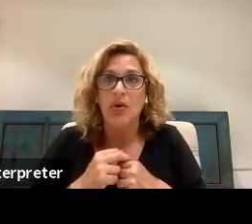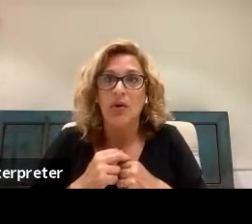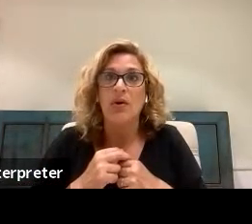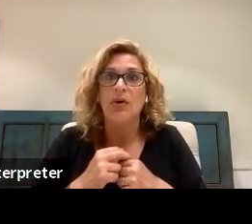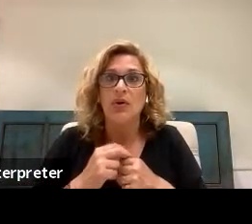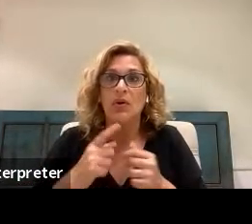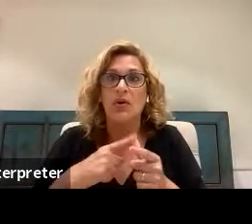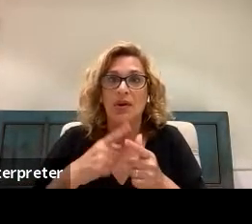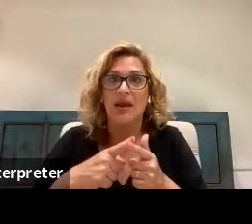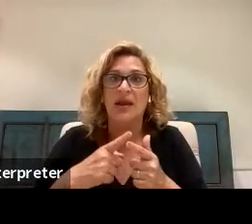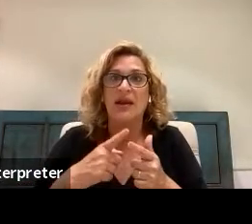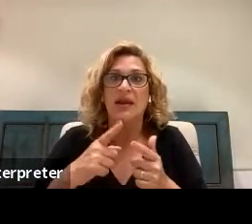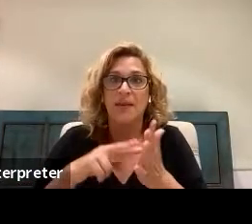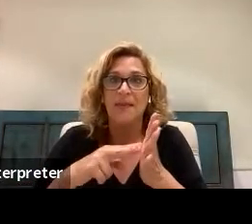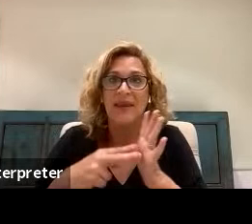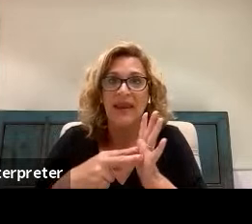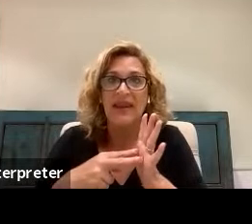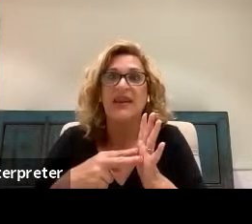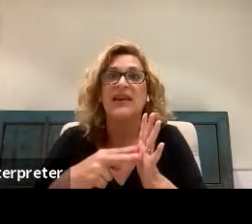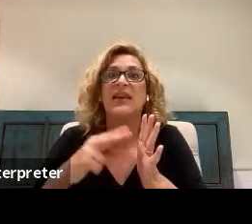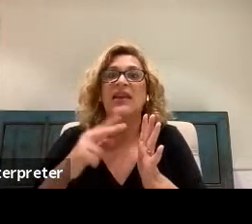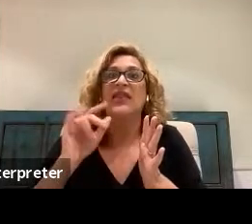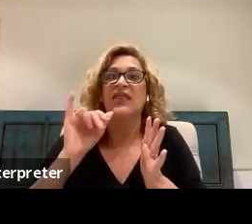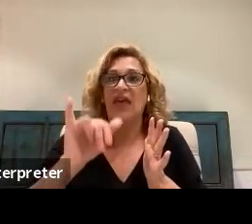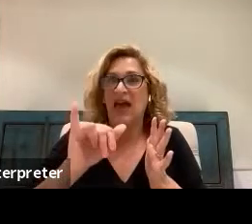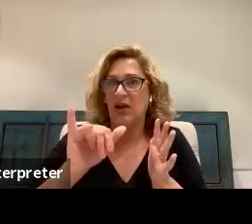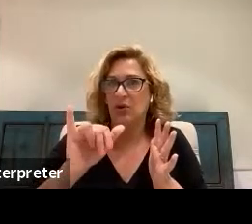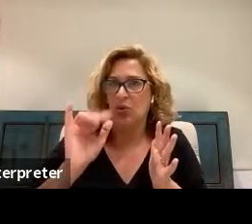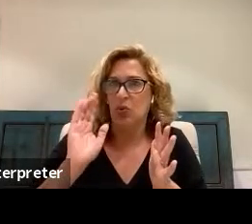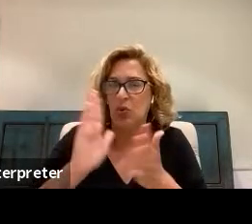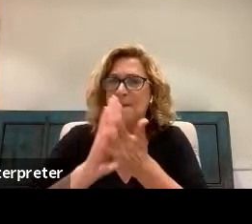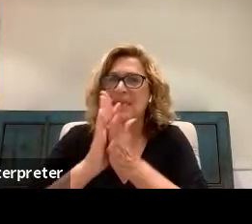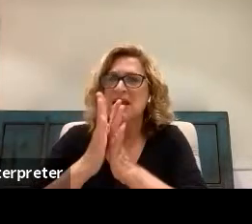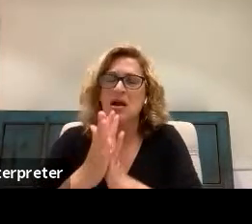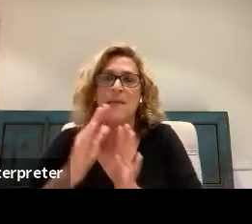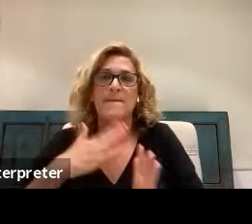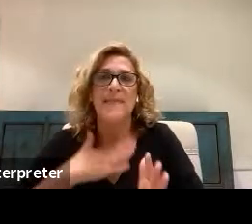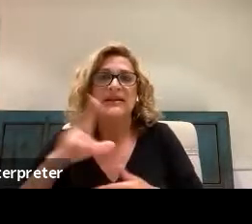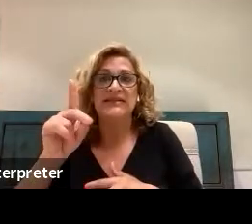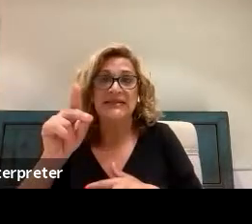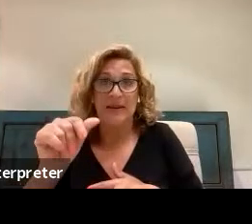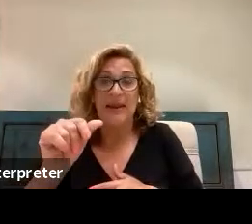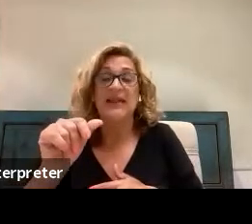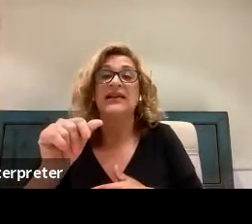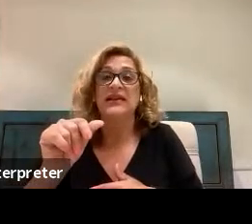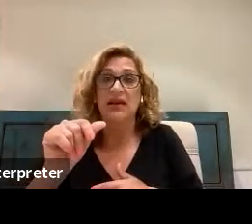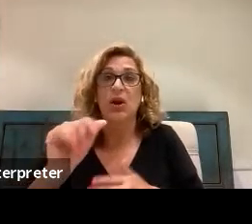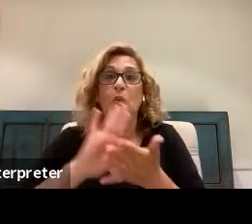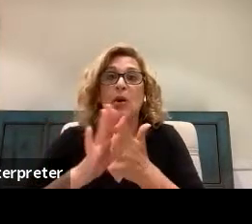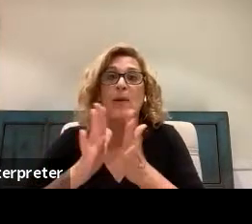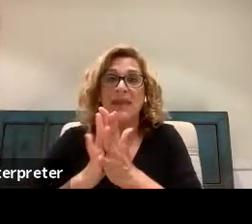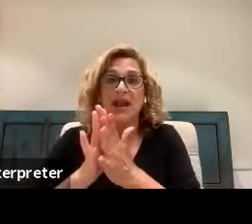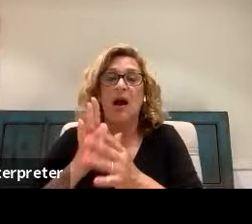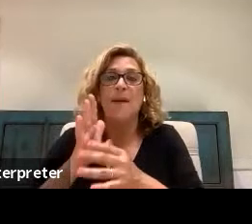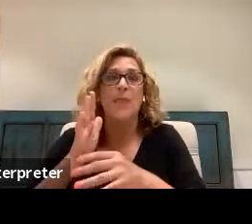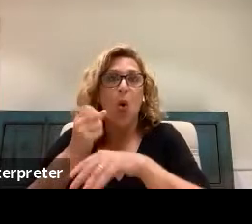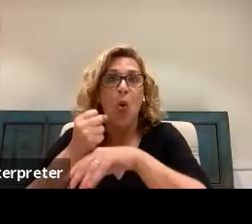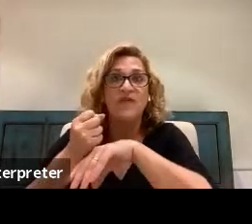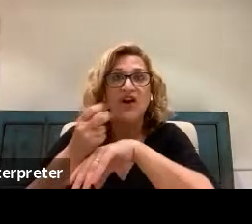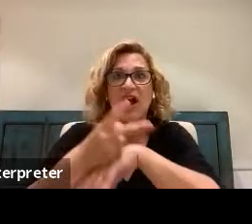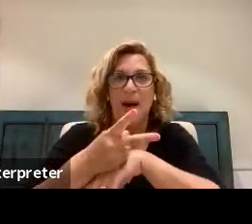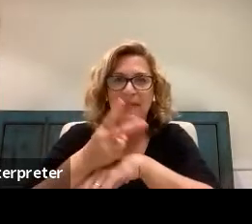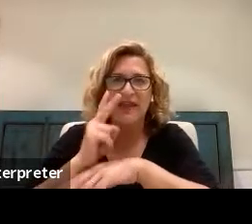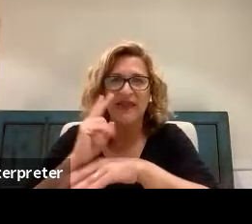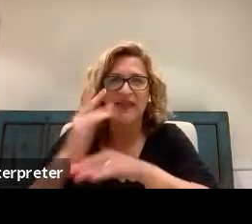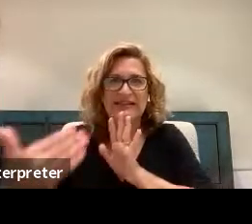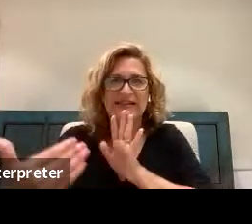so that's why when I speak, I say, no, I have not overcome my disability. I'm overcoming the stigmas